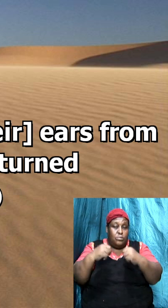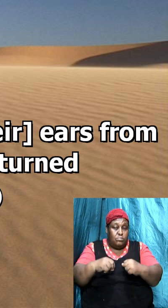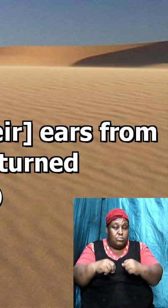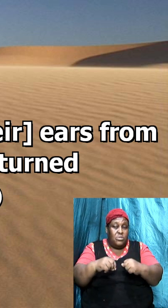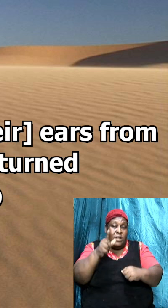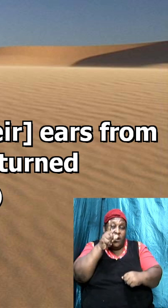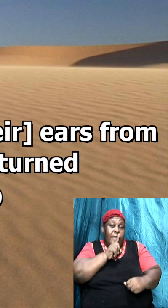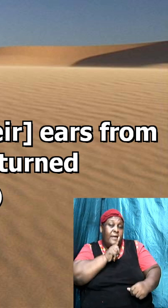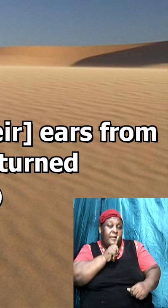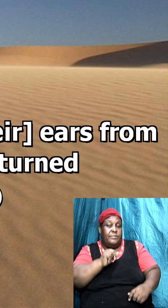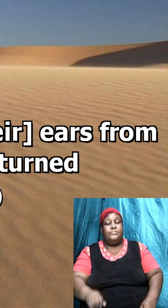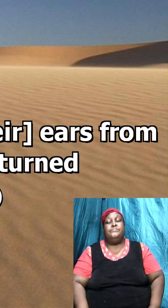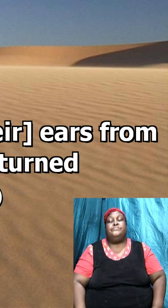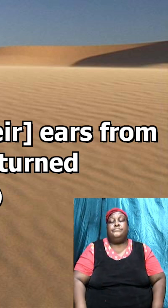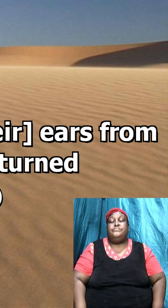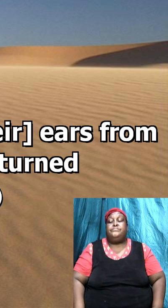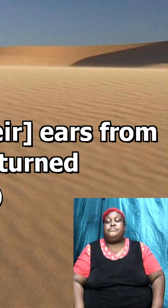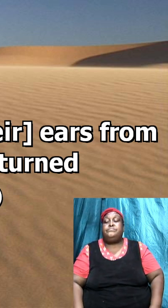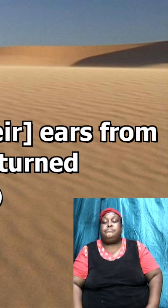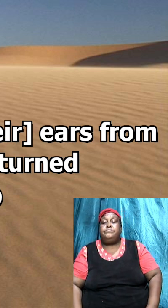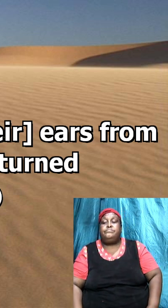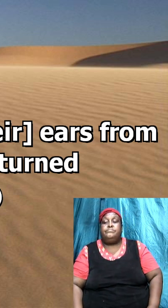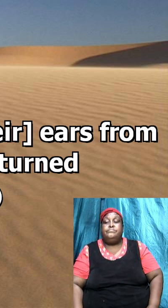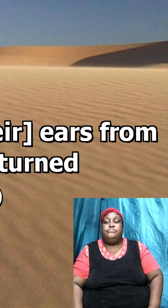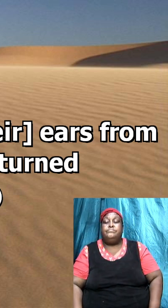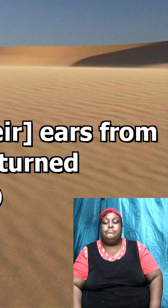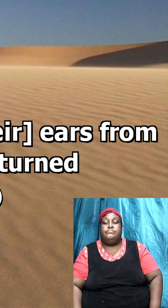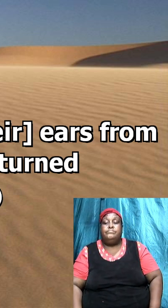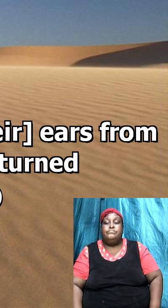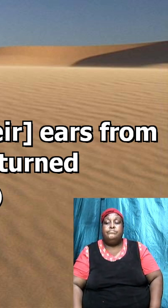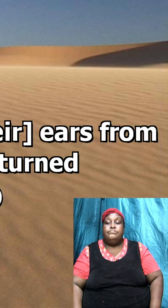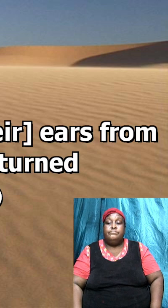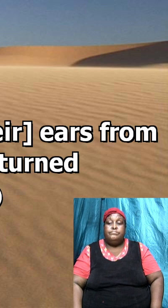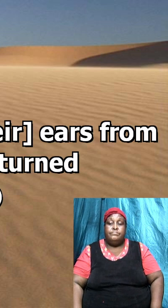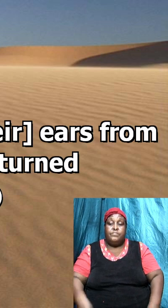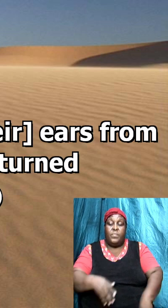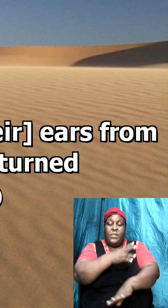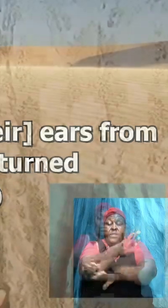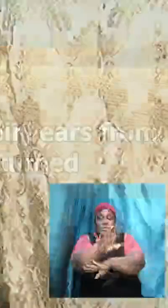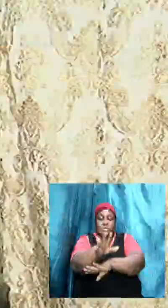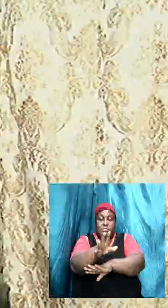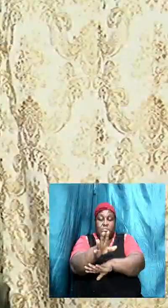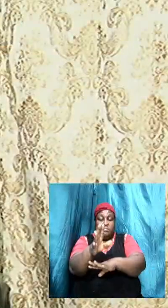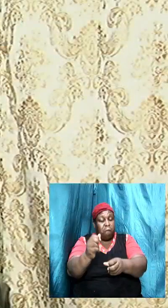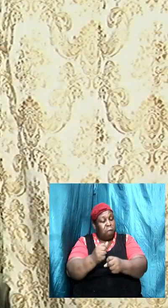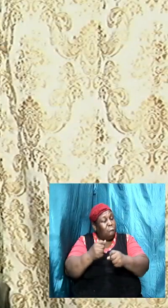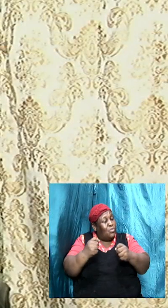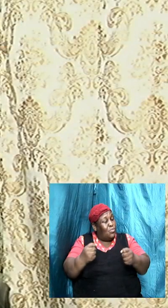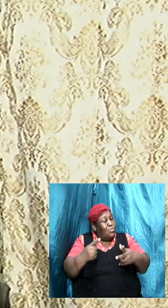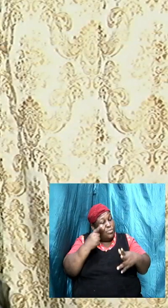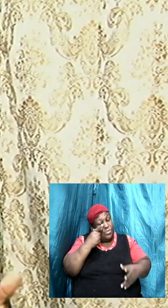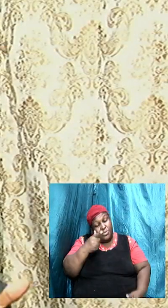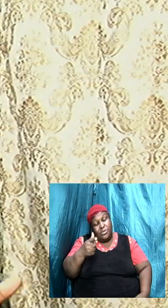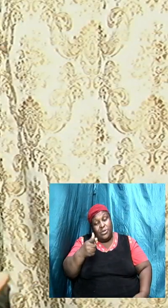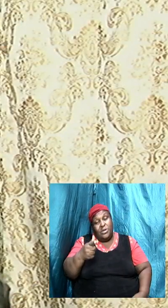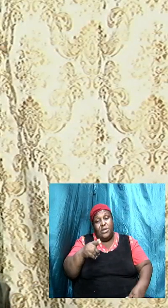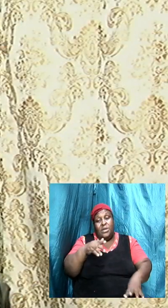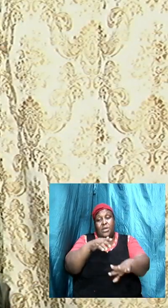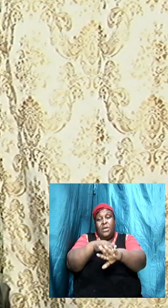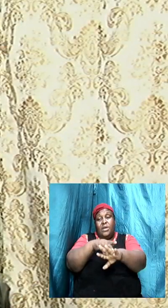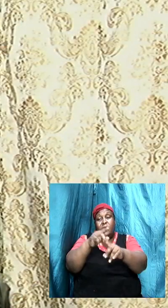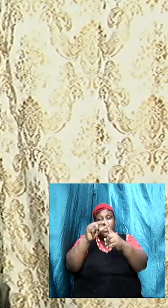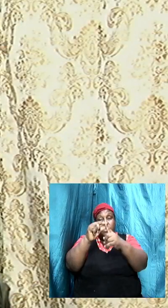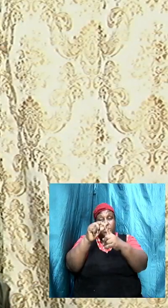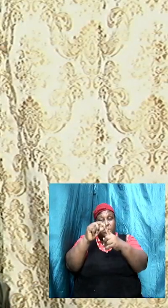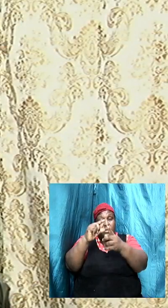Amen. Amen. So, this evening we just want to take a quick look at doctrine.